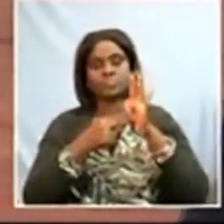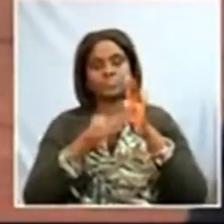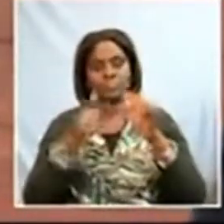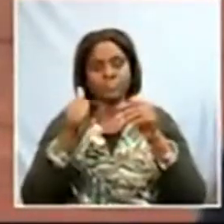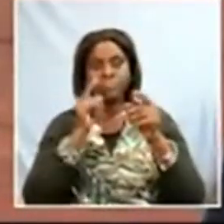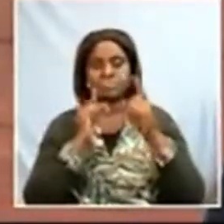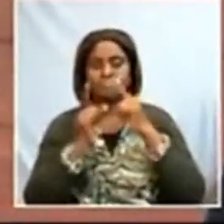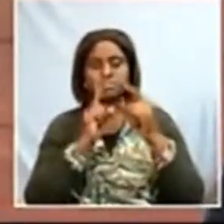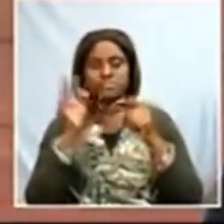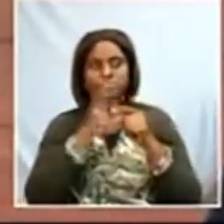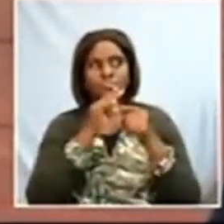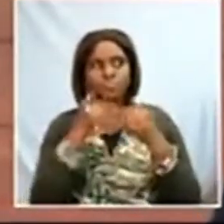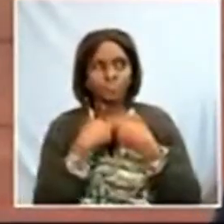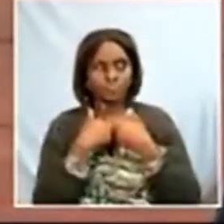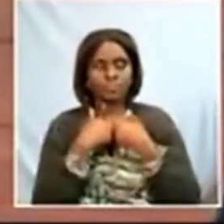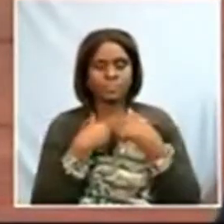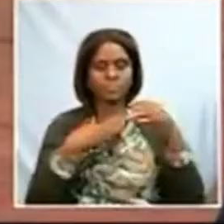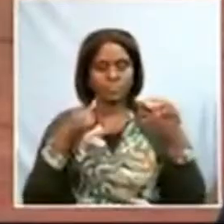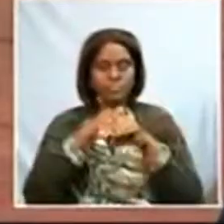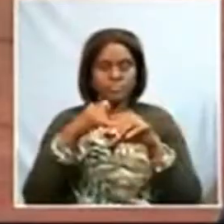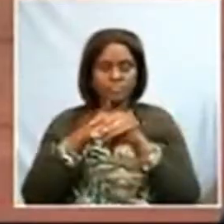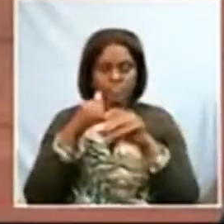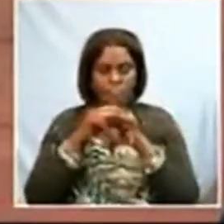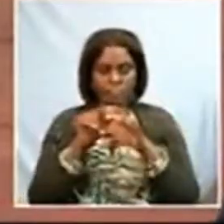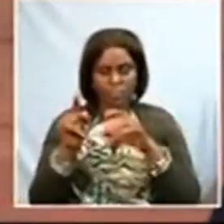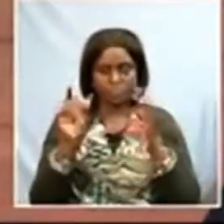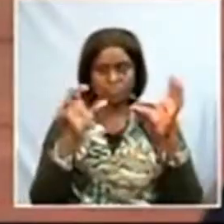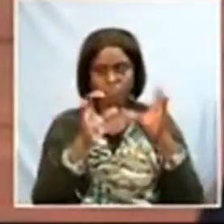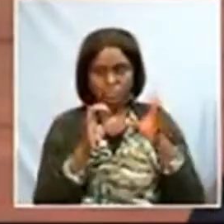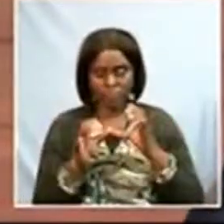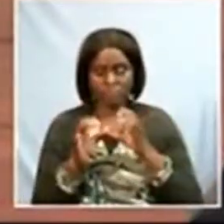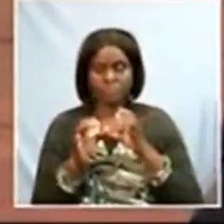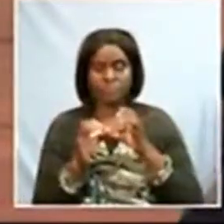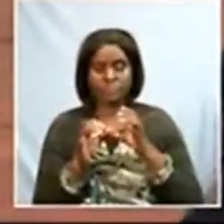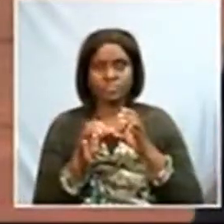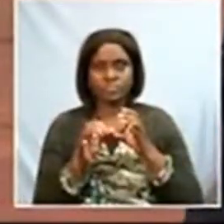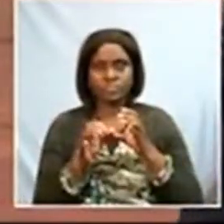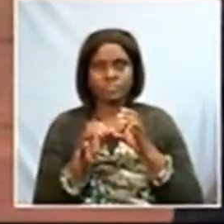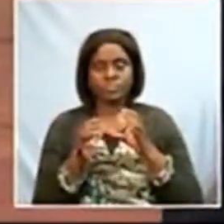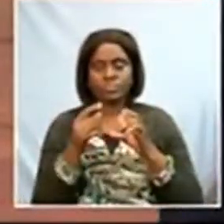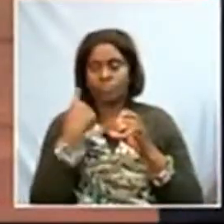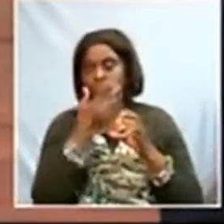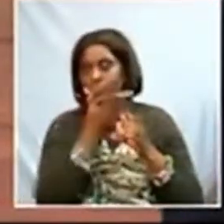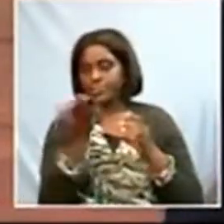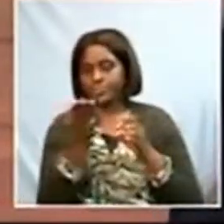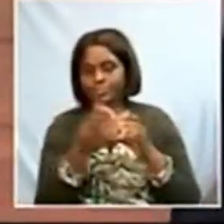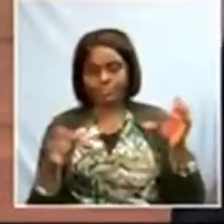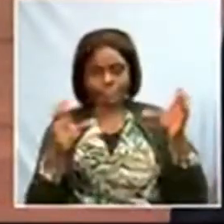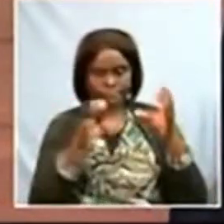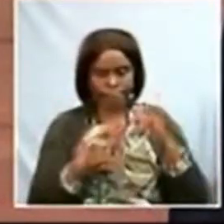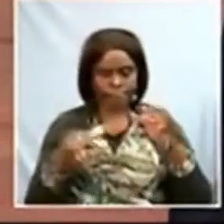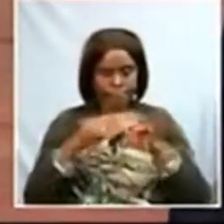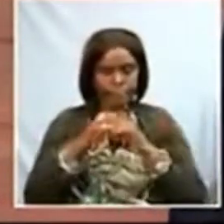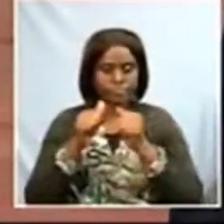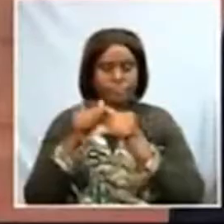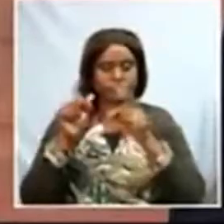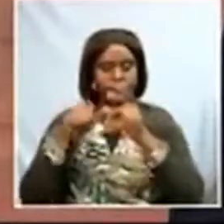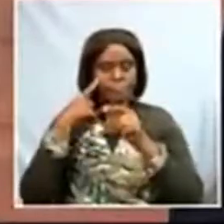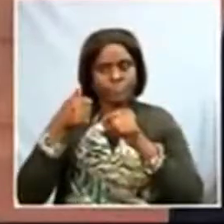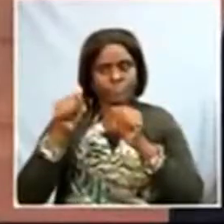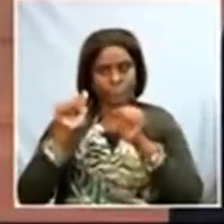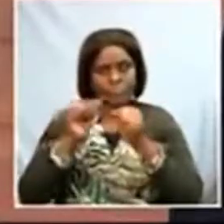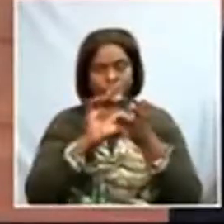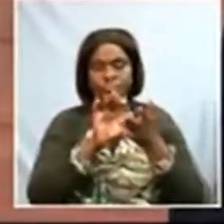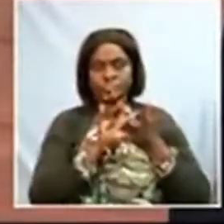said that they involved the community, those community engagements with the people that could have